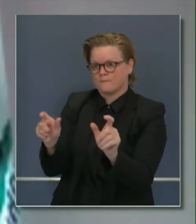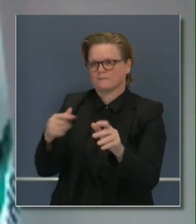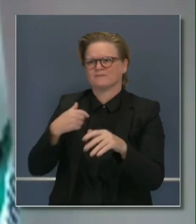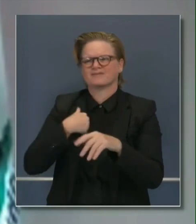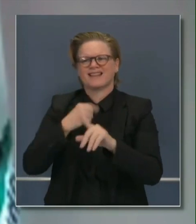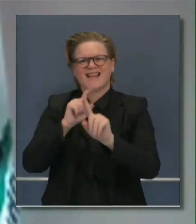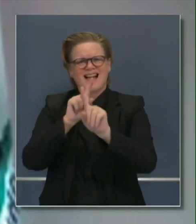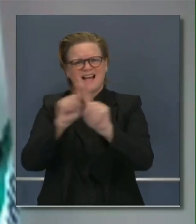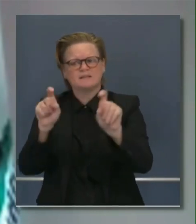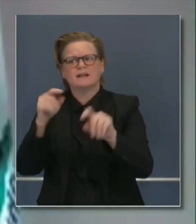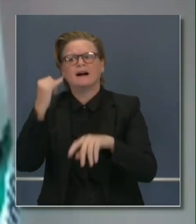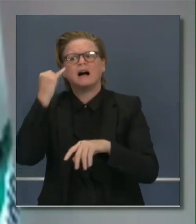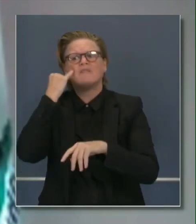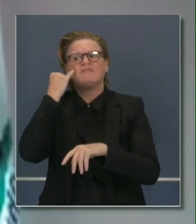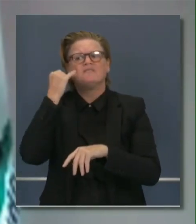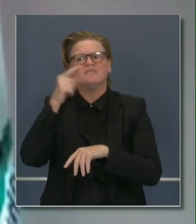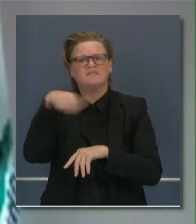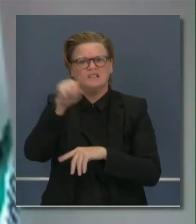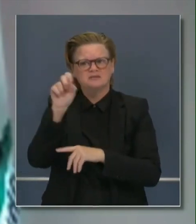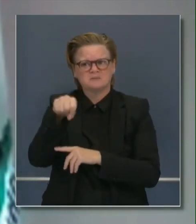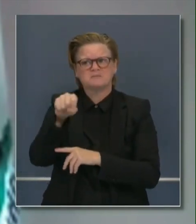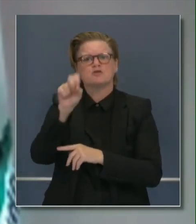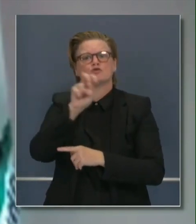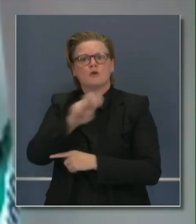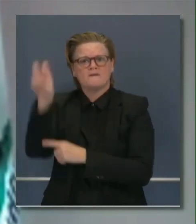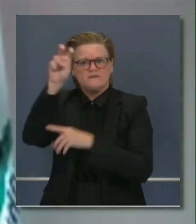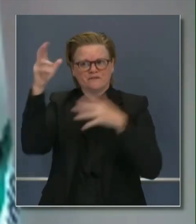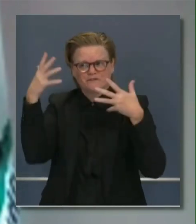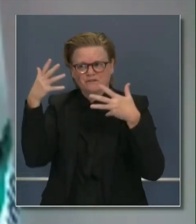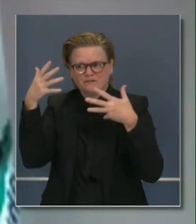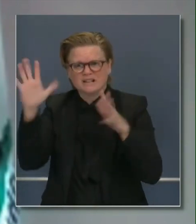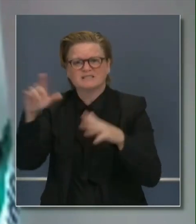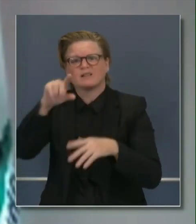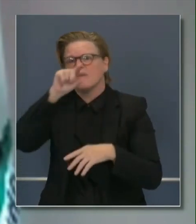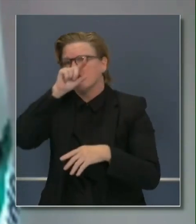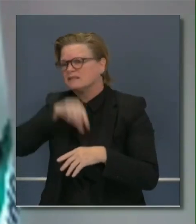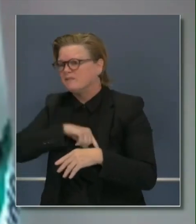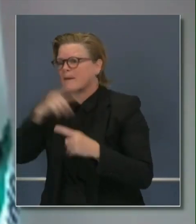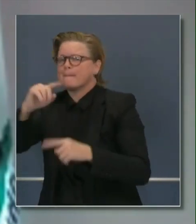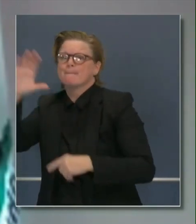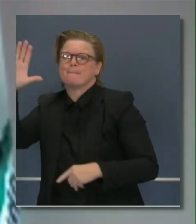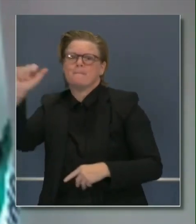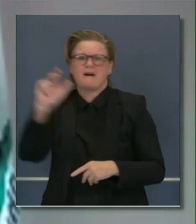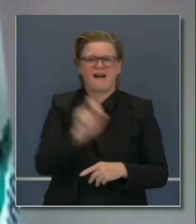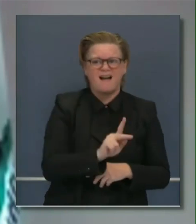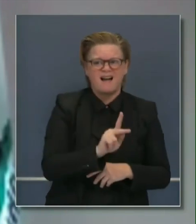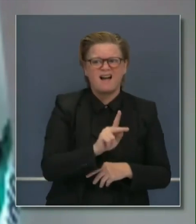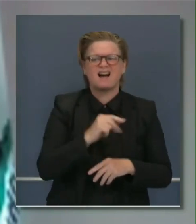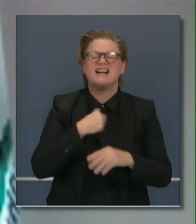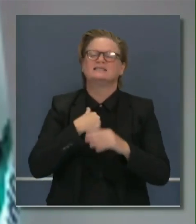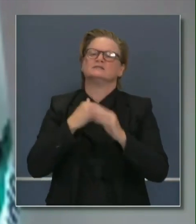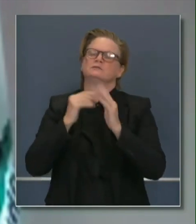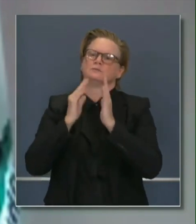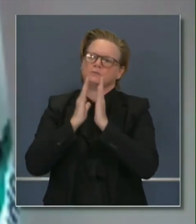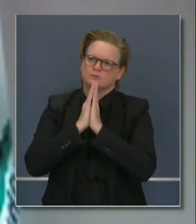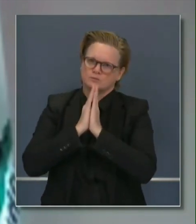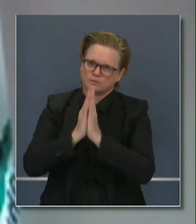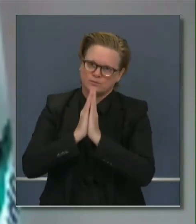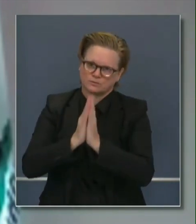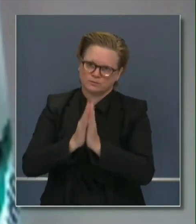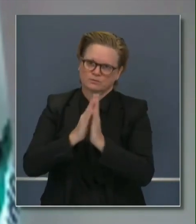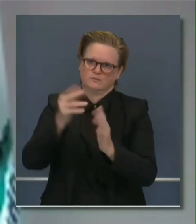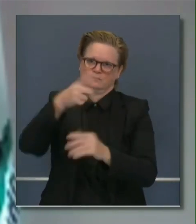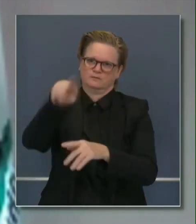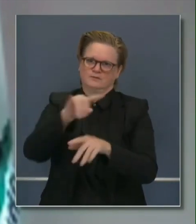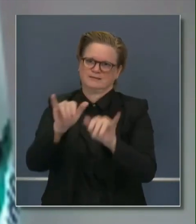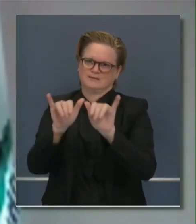the Thanksgiving break or a break now coming back to California, that they do quarantine appropriately